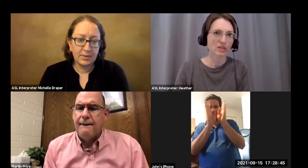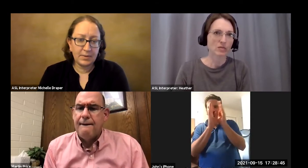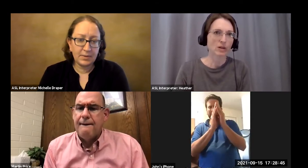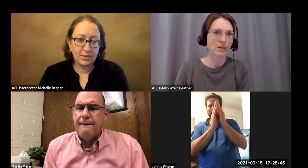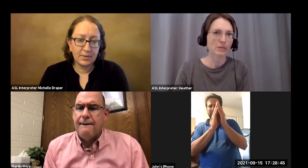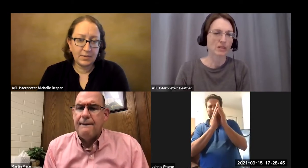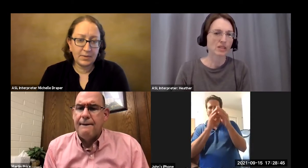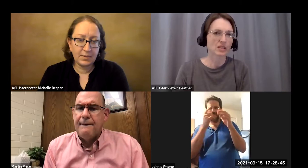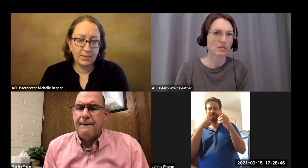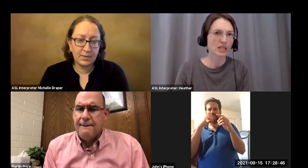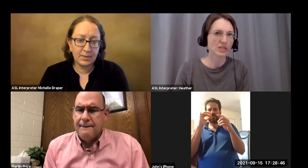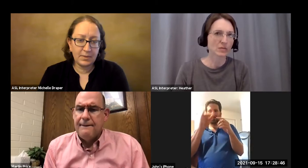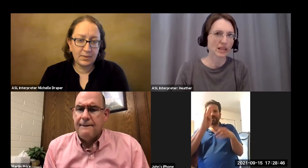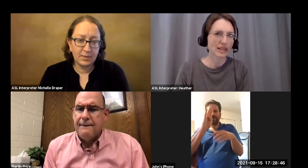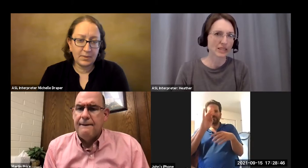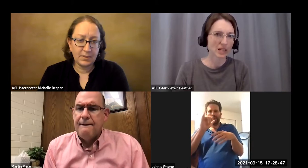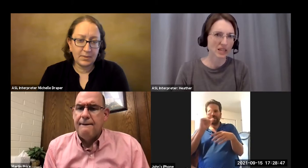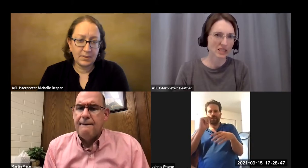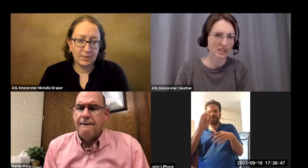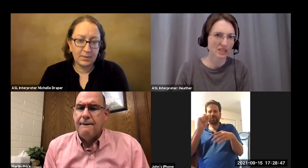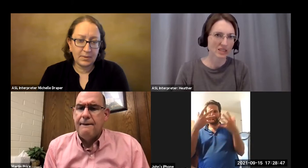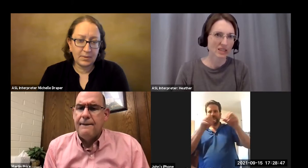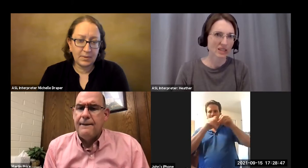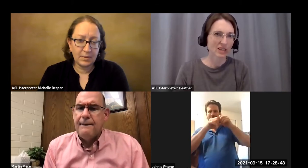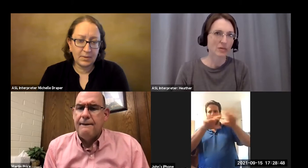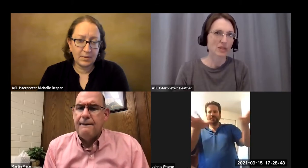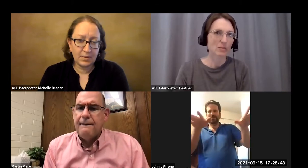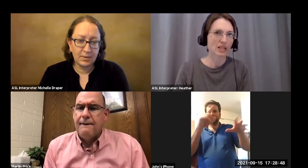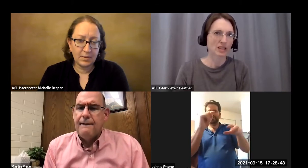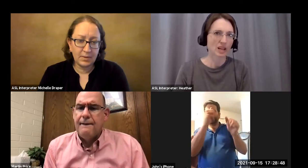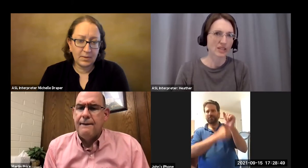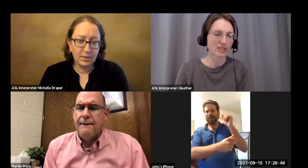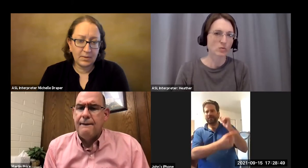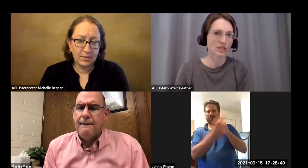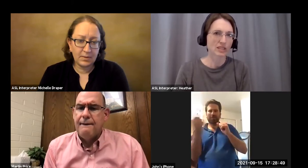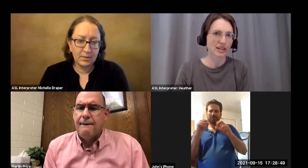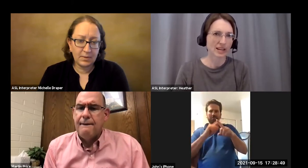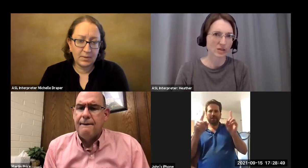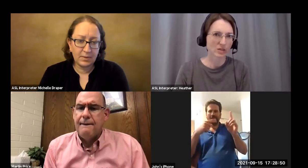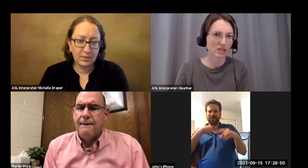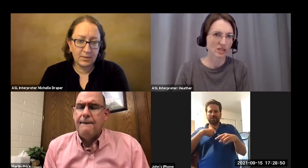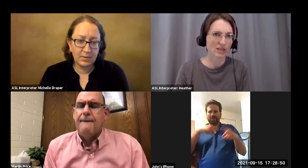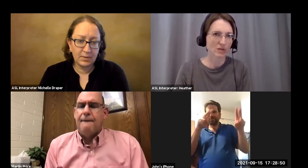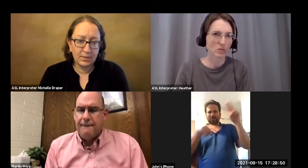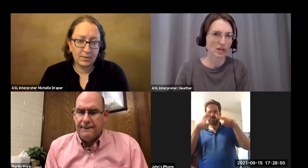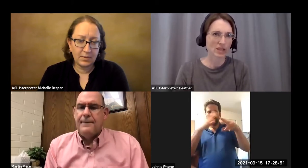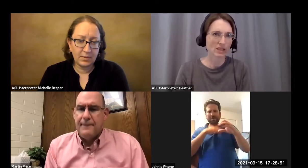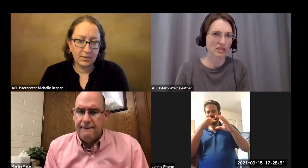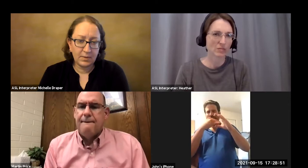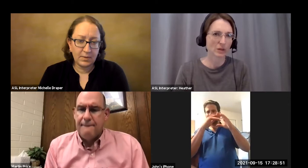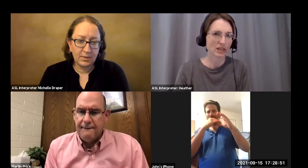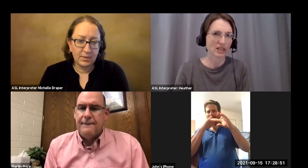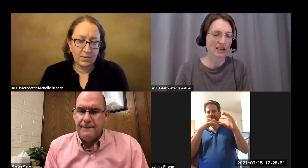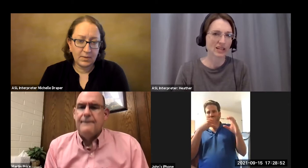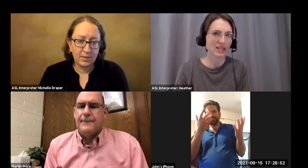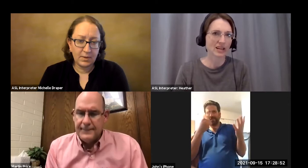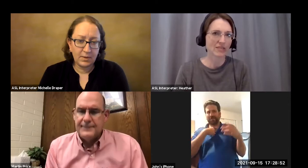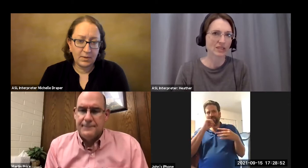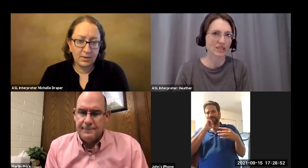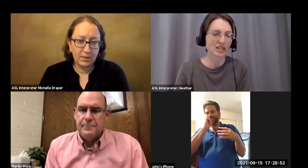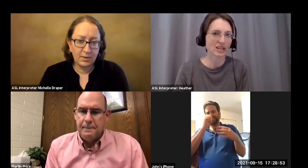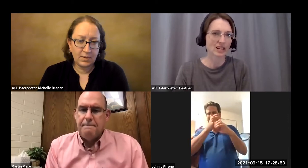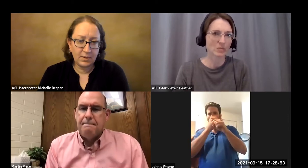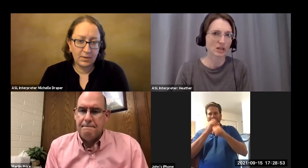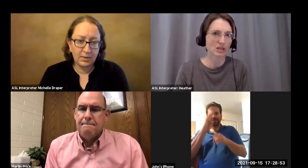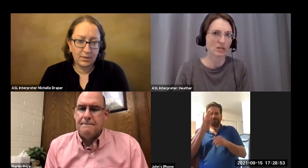um, what happened to the minutes from the last meeting? I mean, the bylaws were sent out to everyone, but I